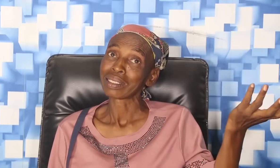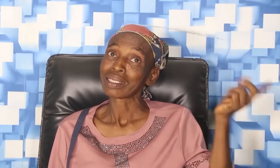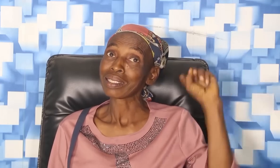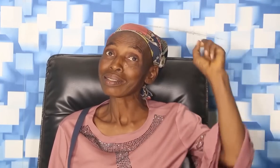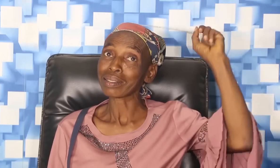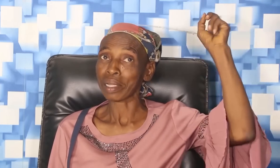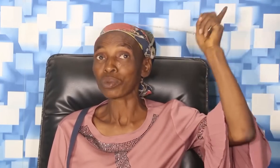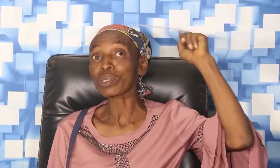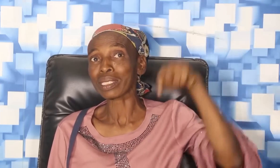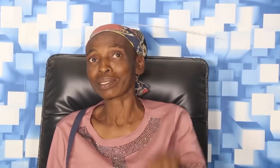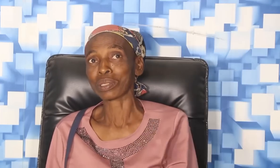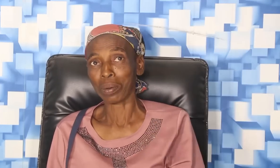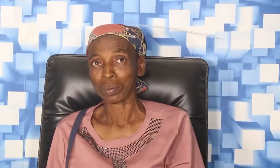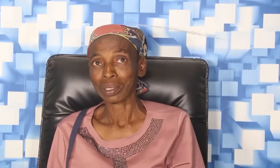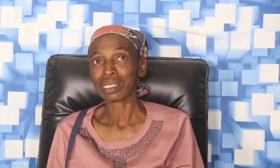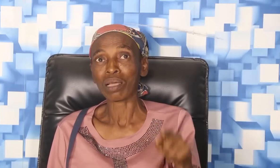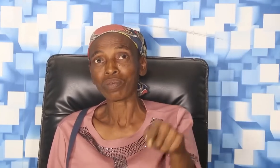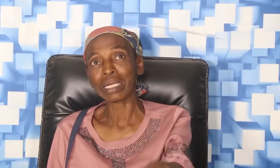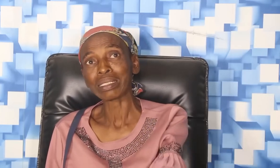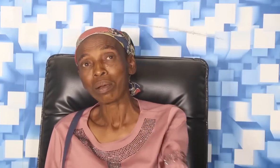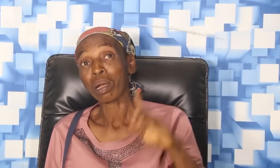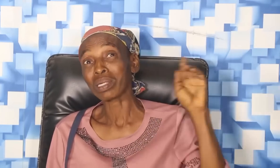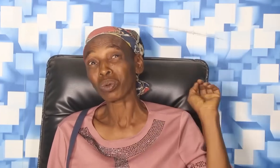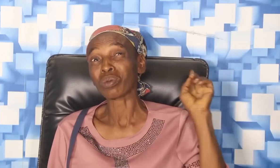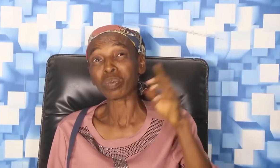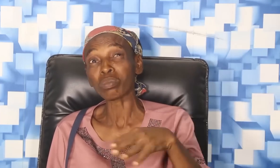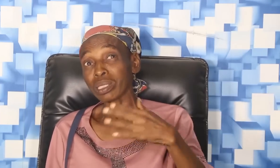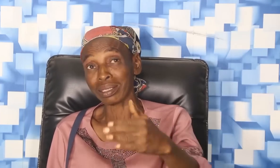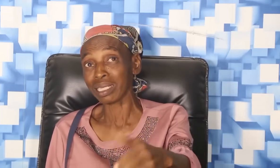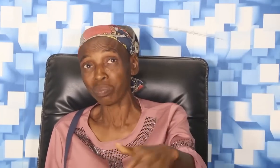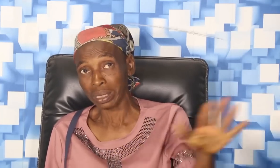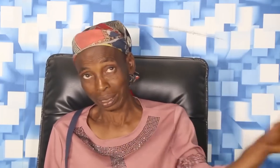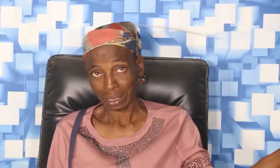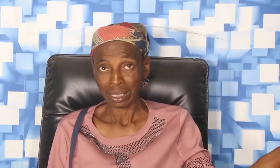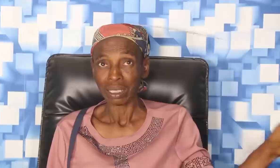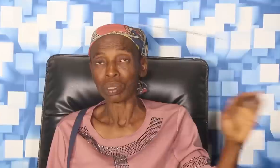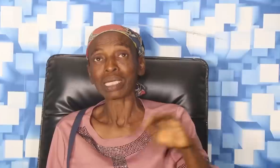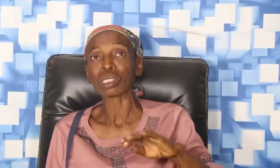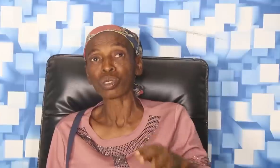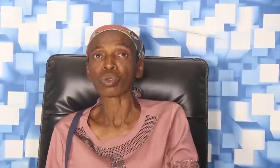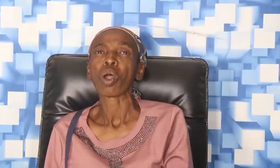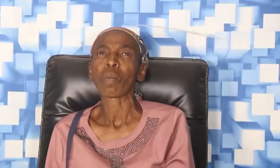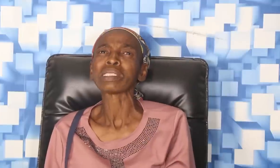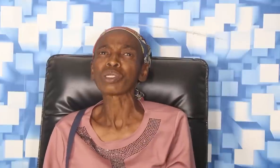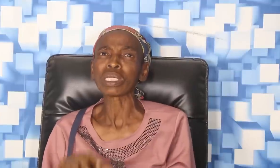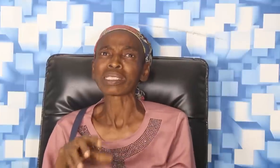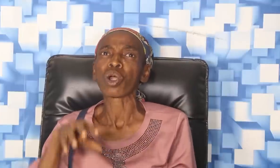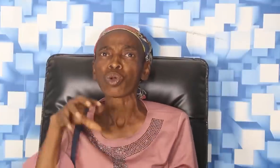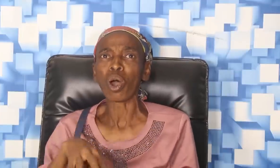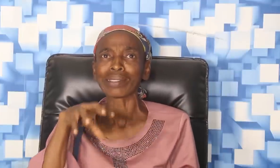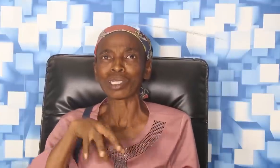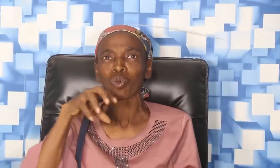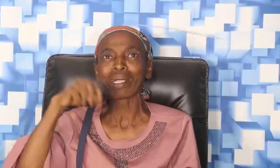started. Since that time, 2016 now, till I find my miracle. I've spent more than that money. But that's not the issue. But the issue